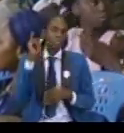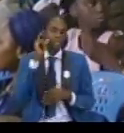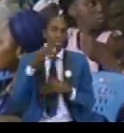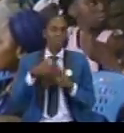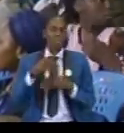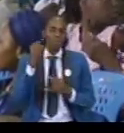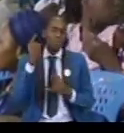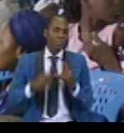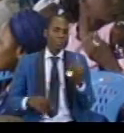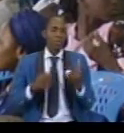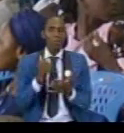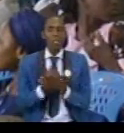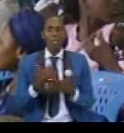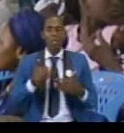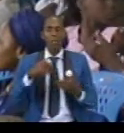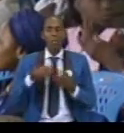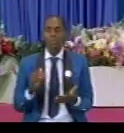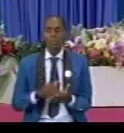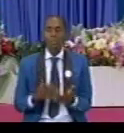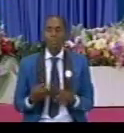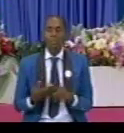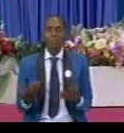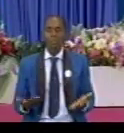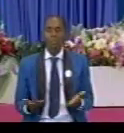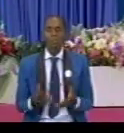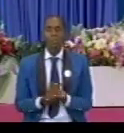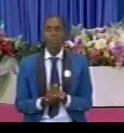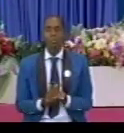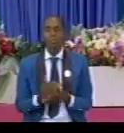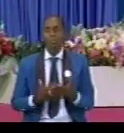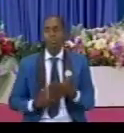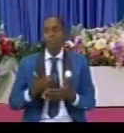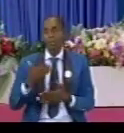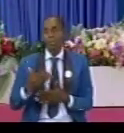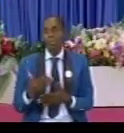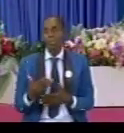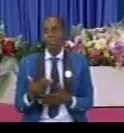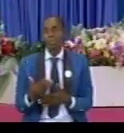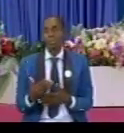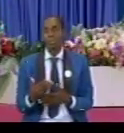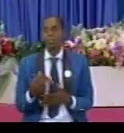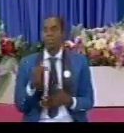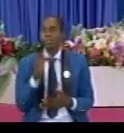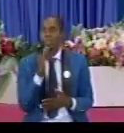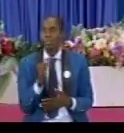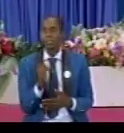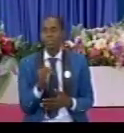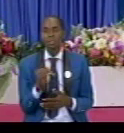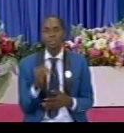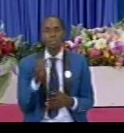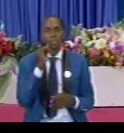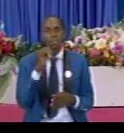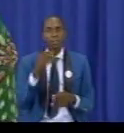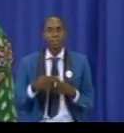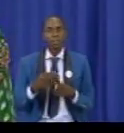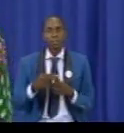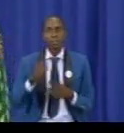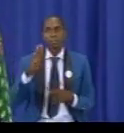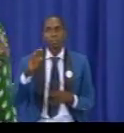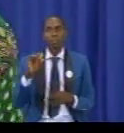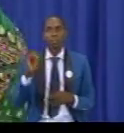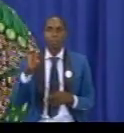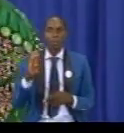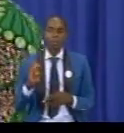having difficulty in breathing, but after the... is Apanishile Bosedi. Praise